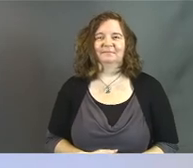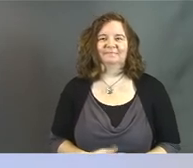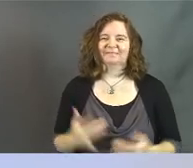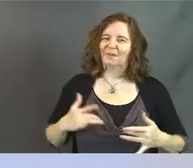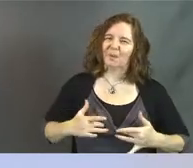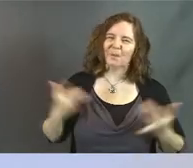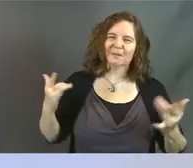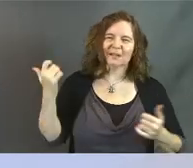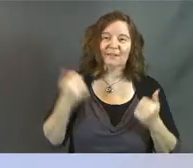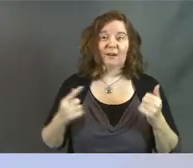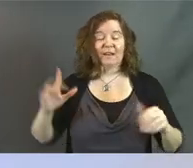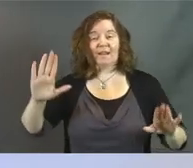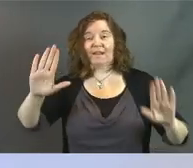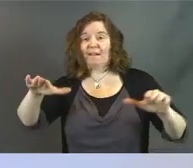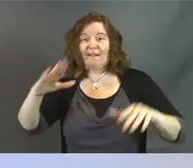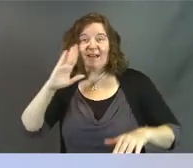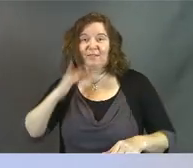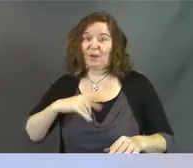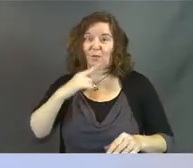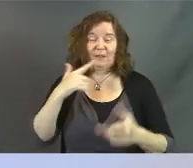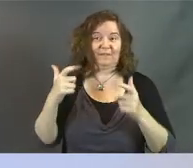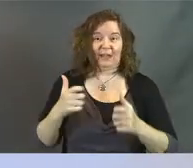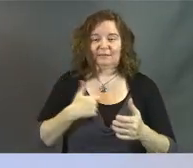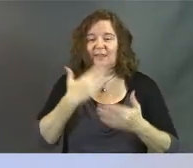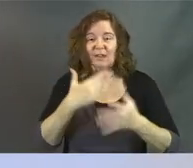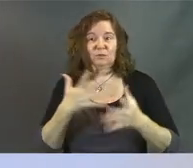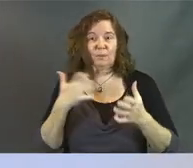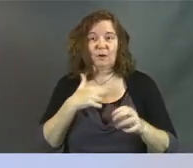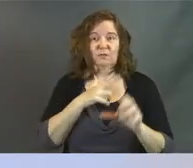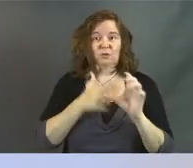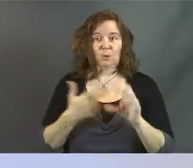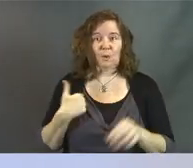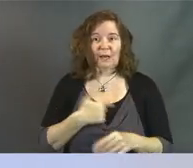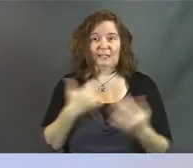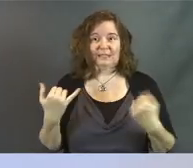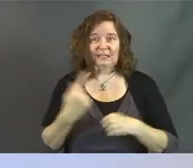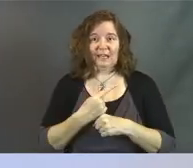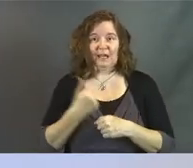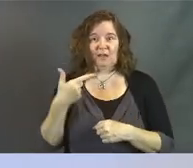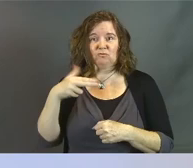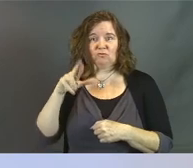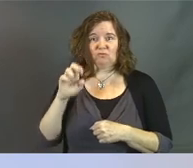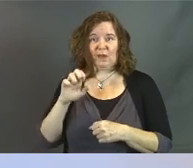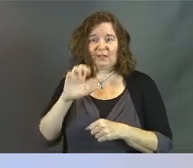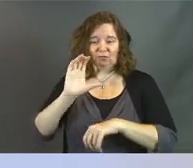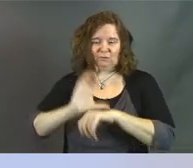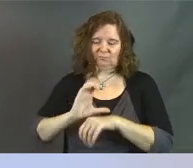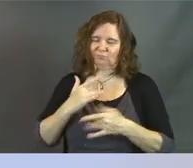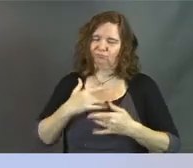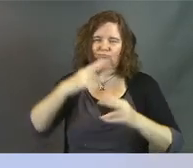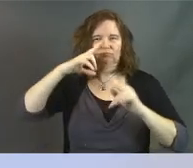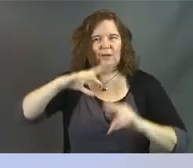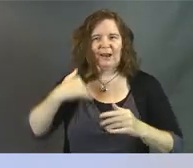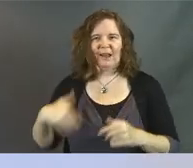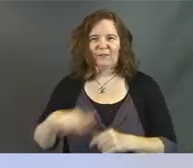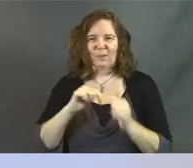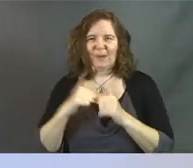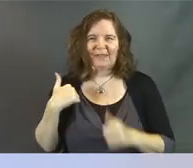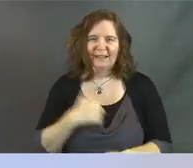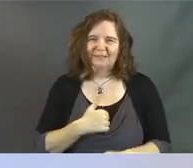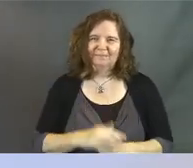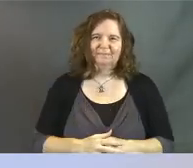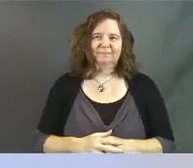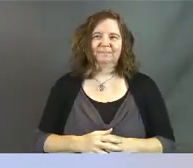going on, everybody? Hey, that was really fast. Thank you so much for joining us today at Grace Fellowship Church. It is such an honor to have you guys with